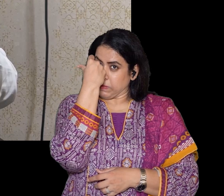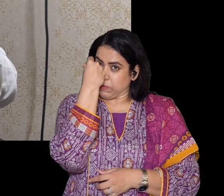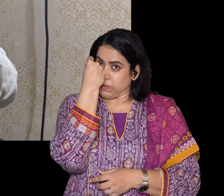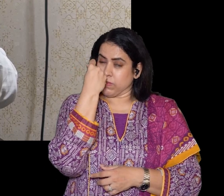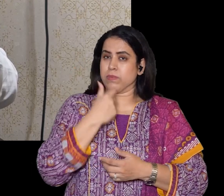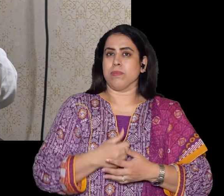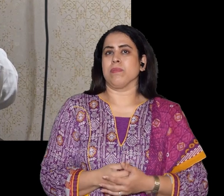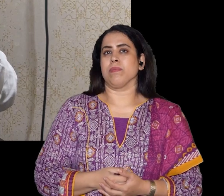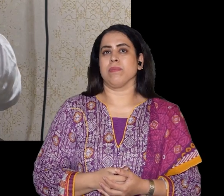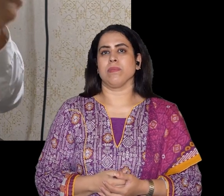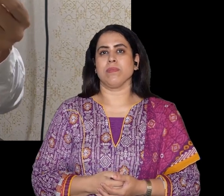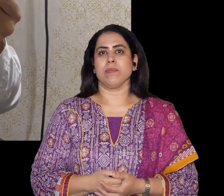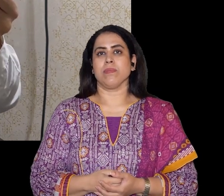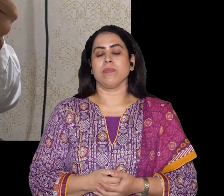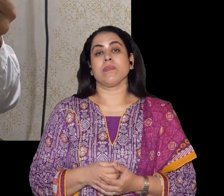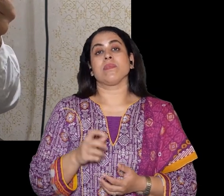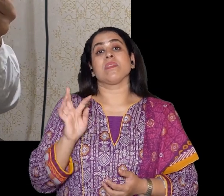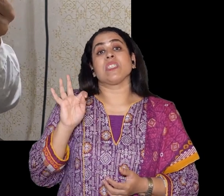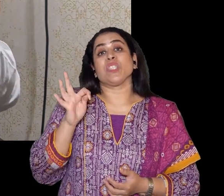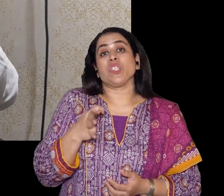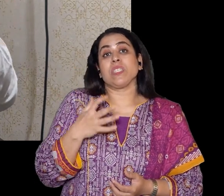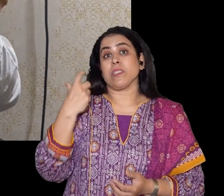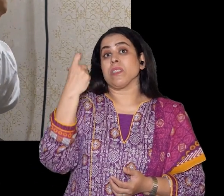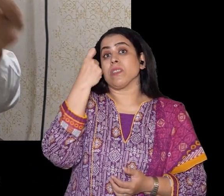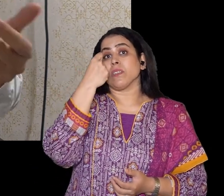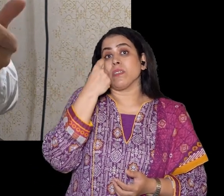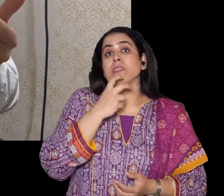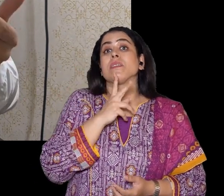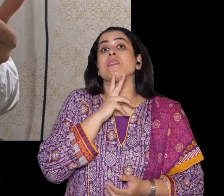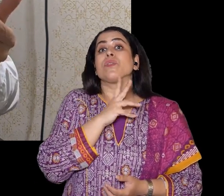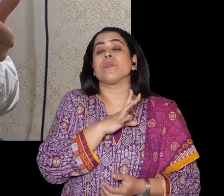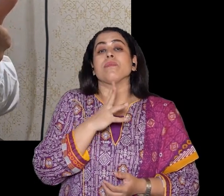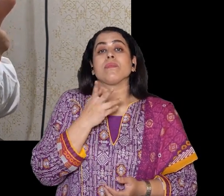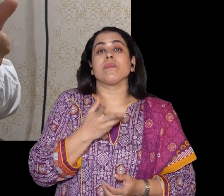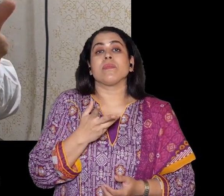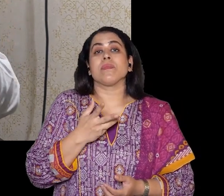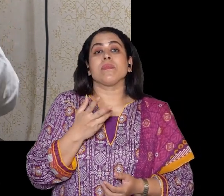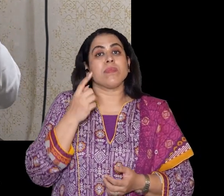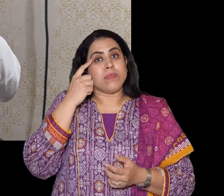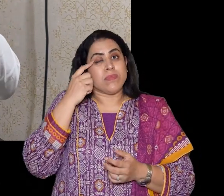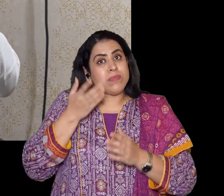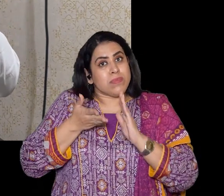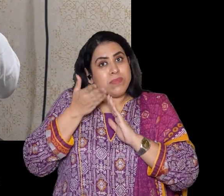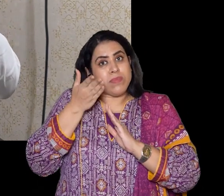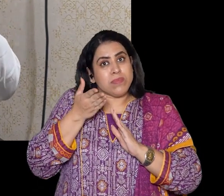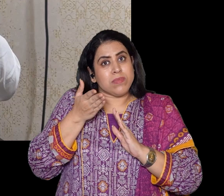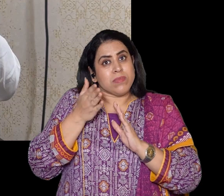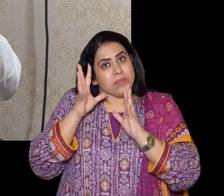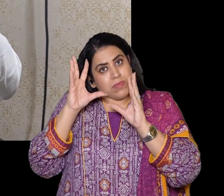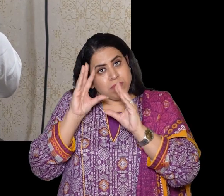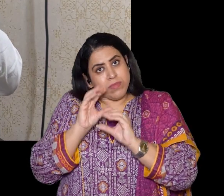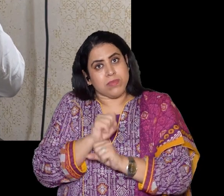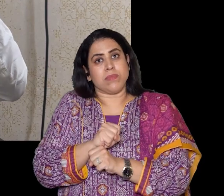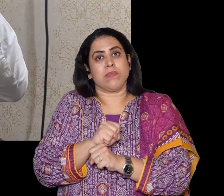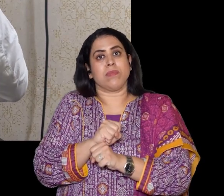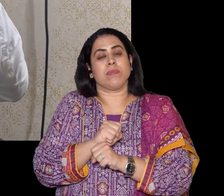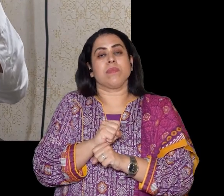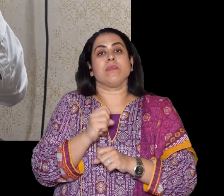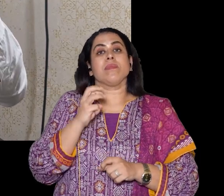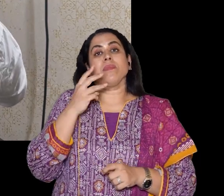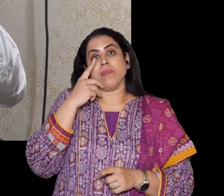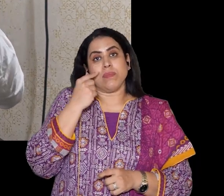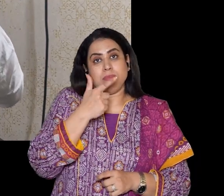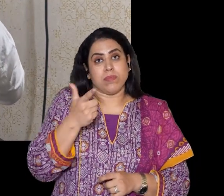as anti-VEGF injections. VEGF stands for vascular endothelial growth factors. So in